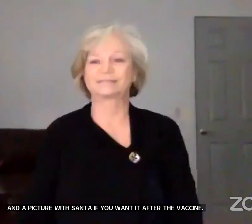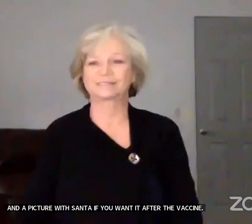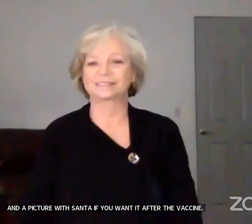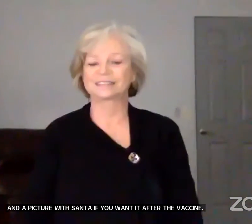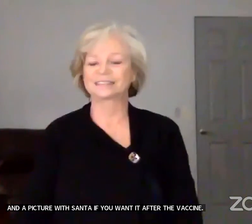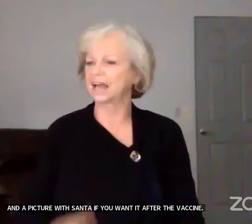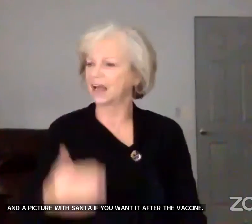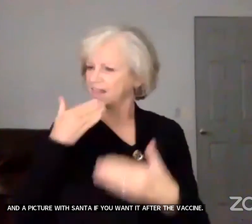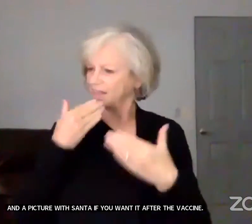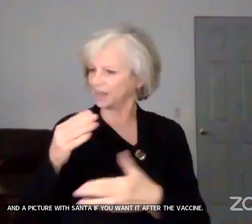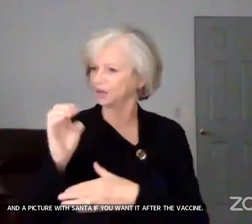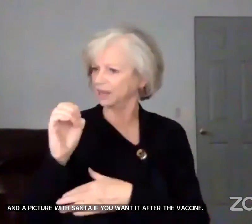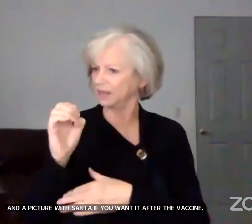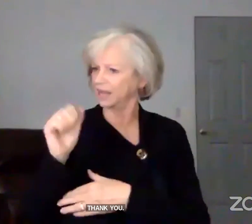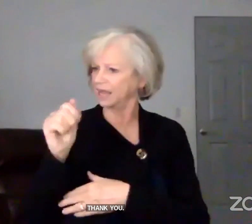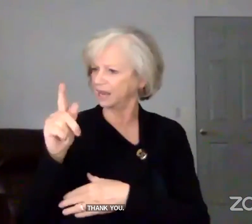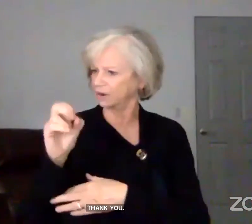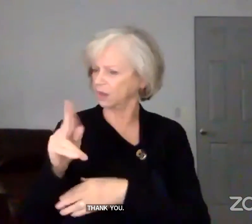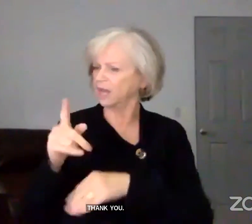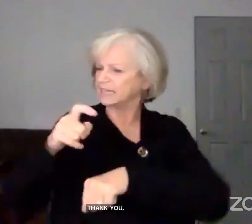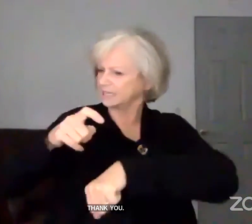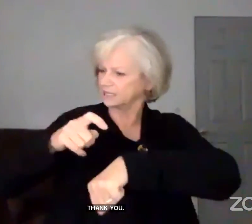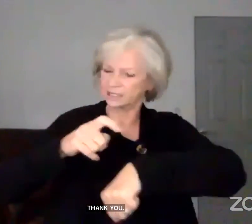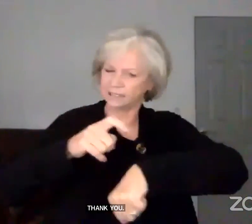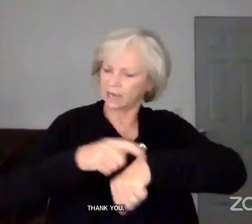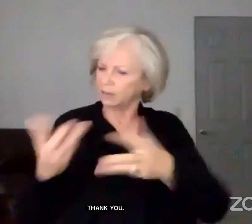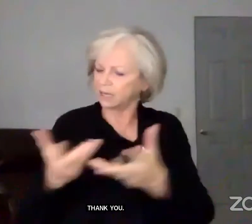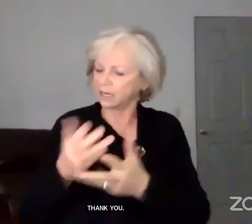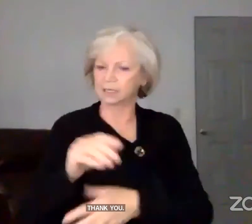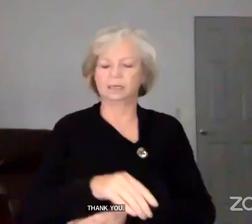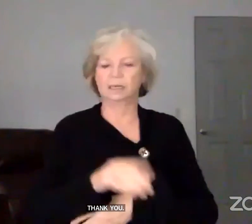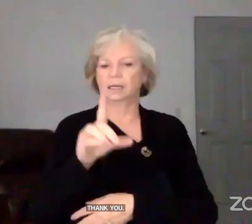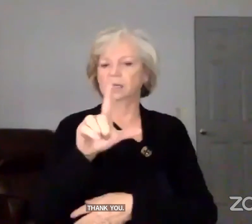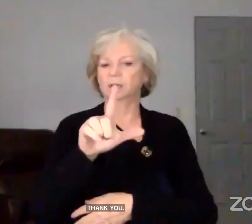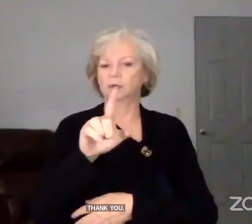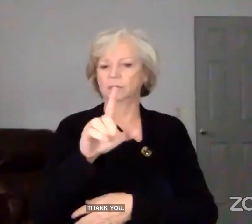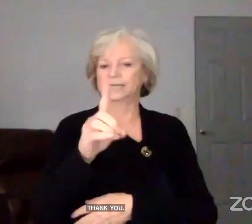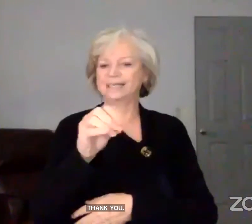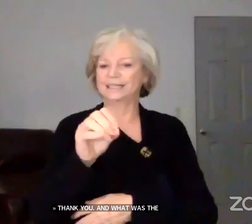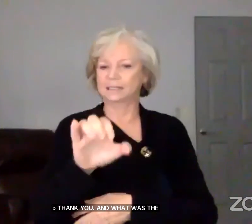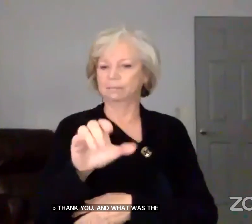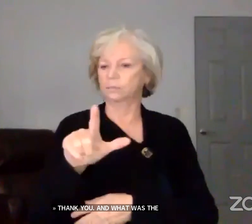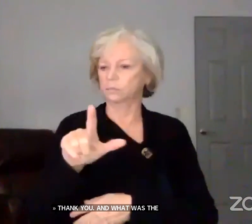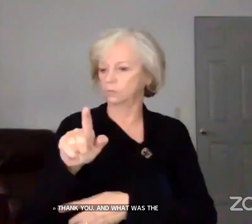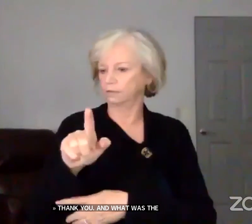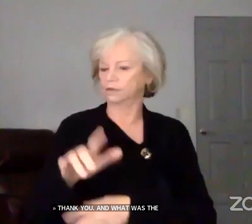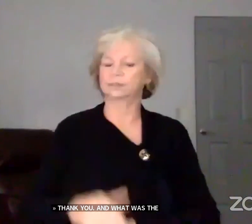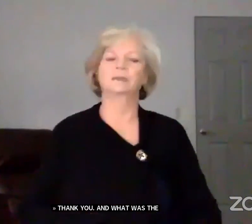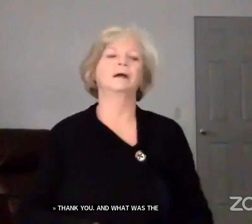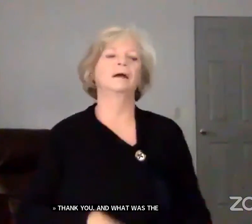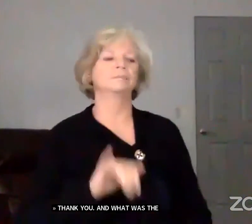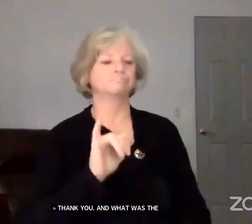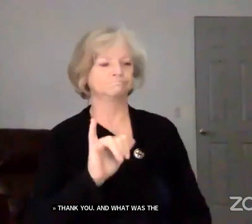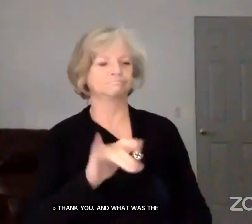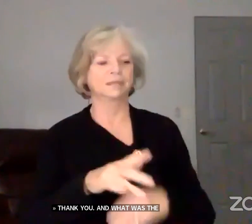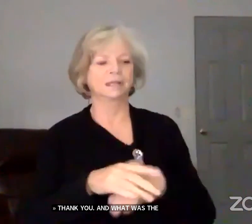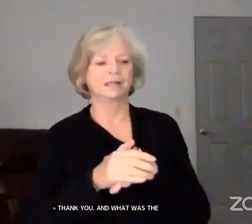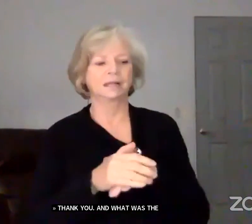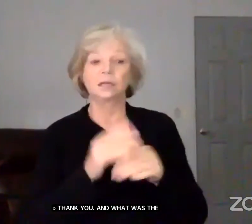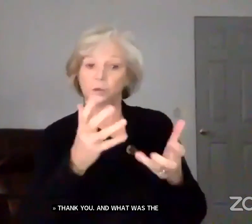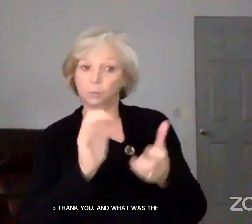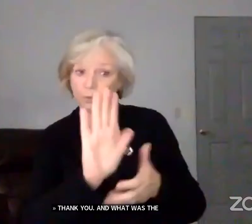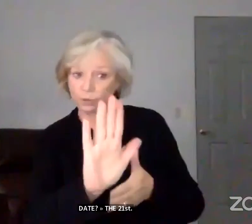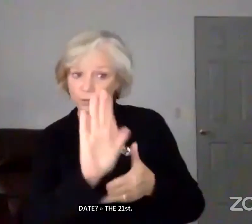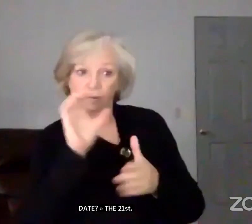Thank you, Aaron. And what was the date of that event again? 21st. 21st. All right. So if you want your picture